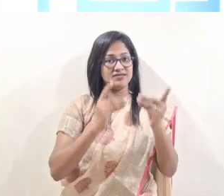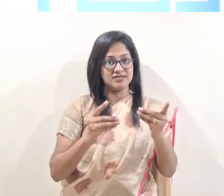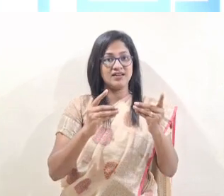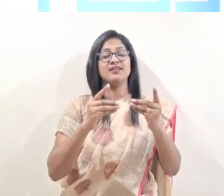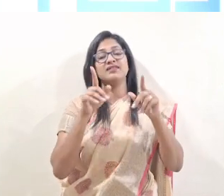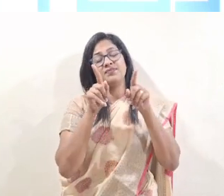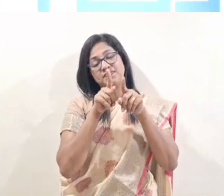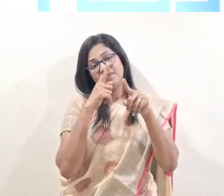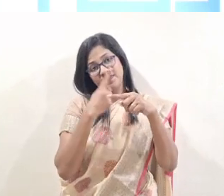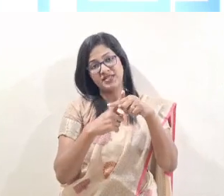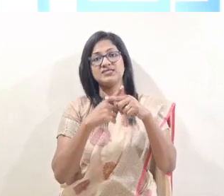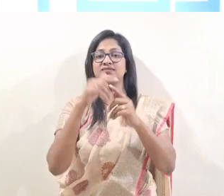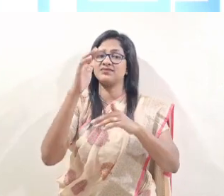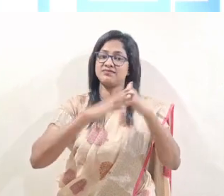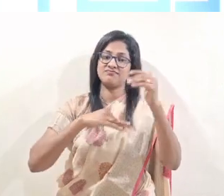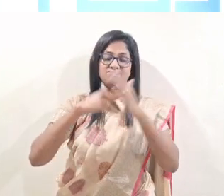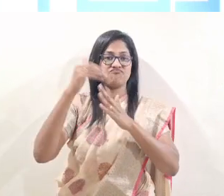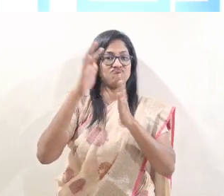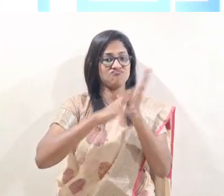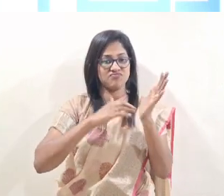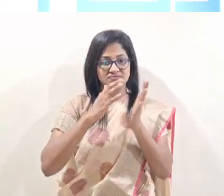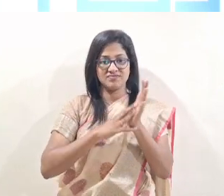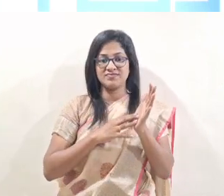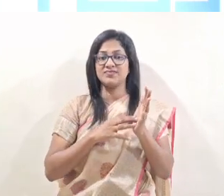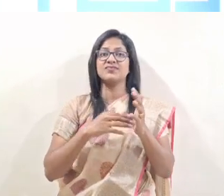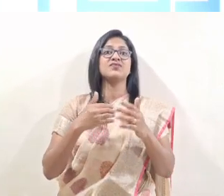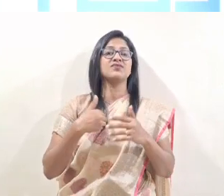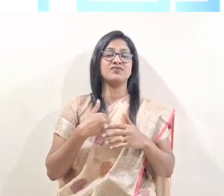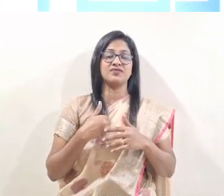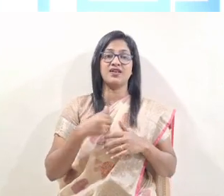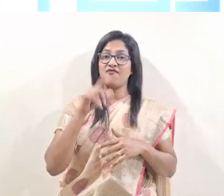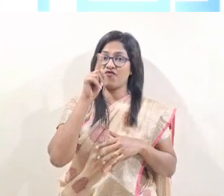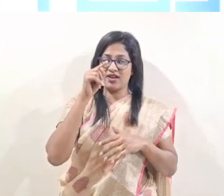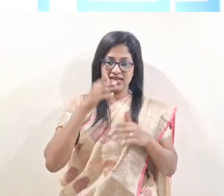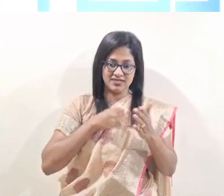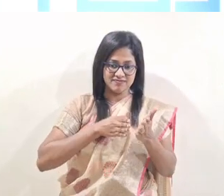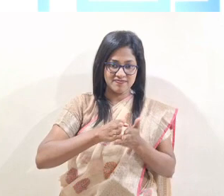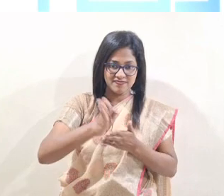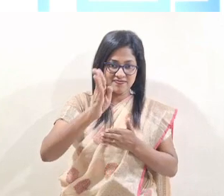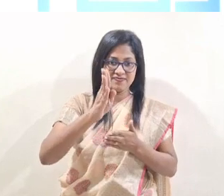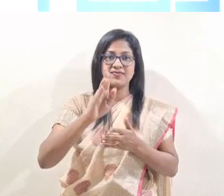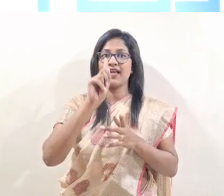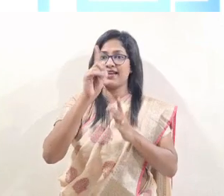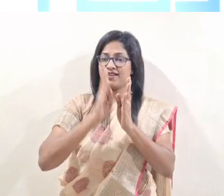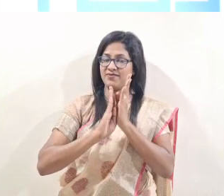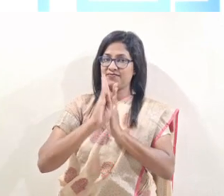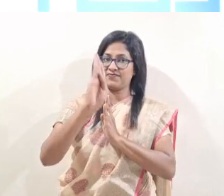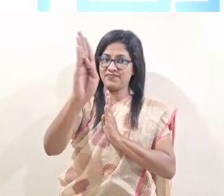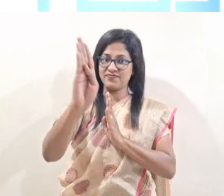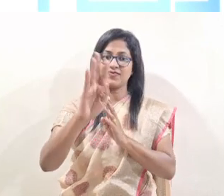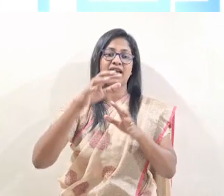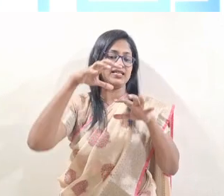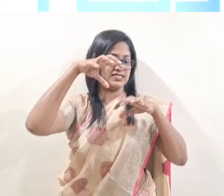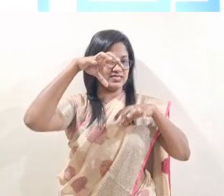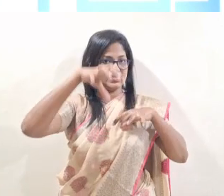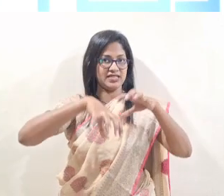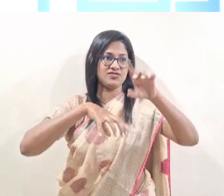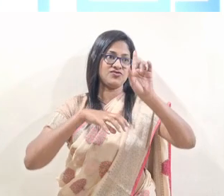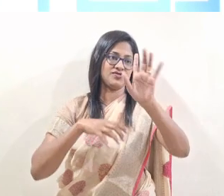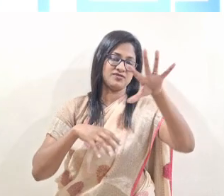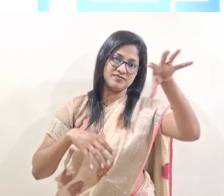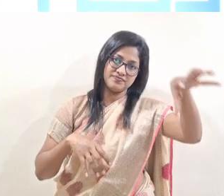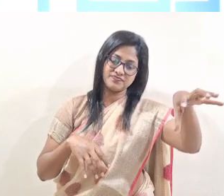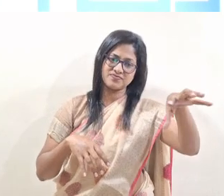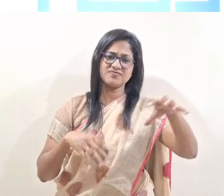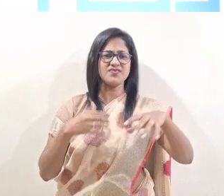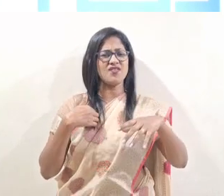construction. We had a viaduct running and for one line, and we had the station,